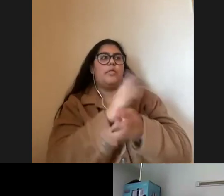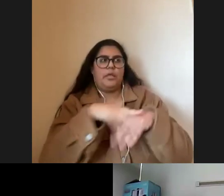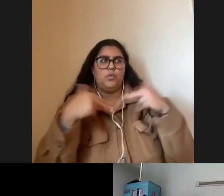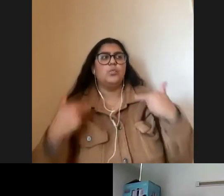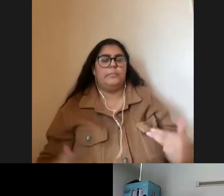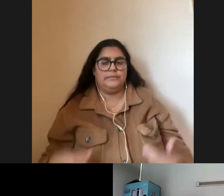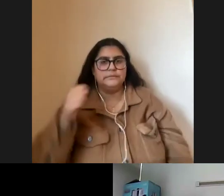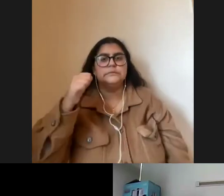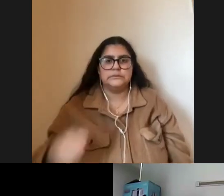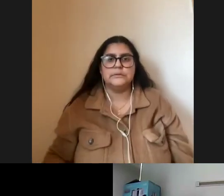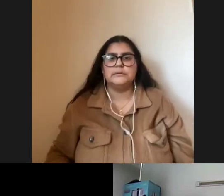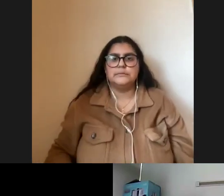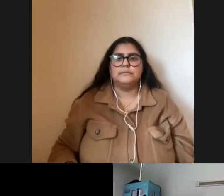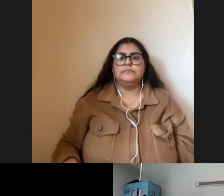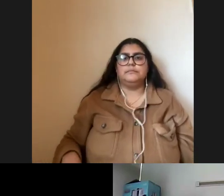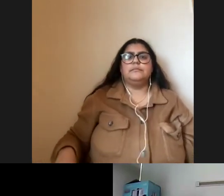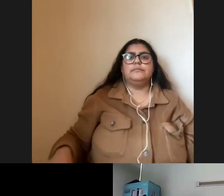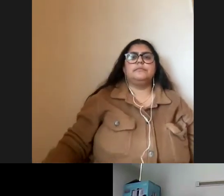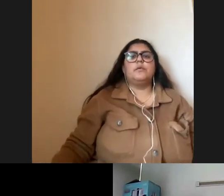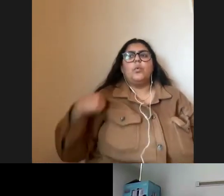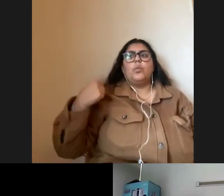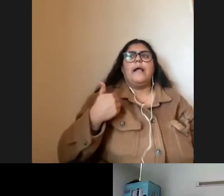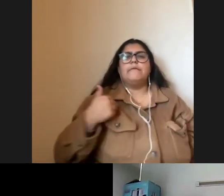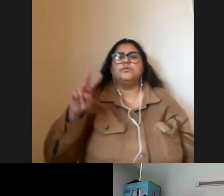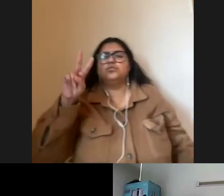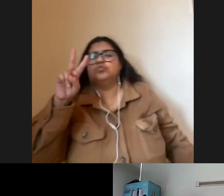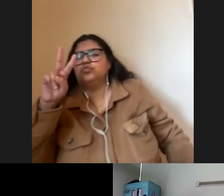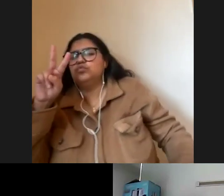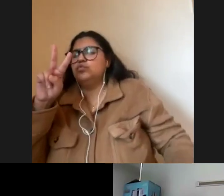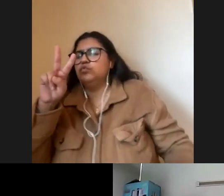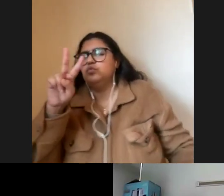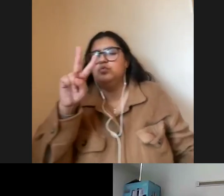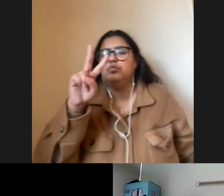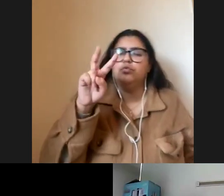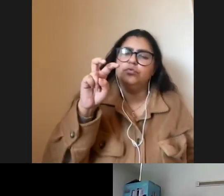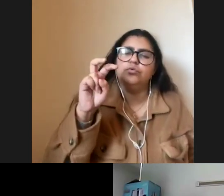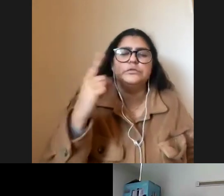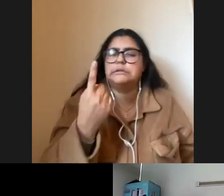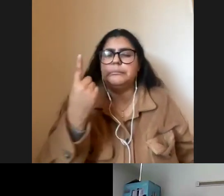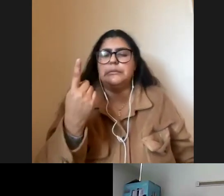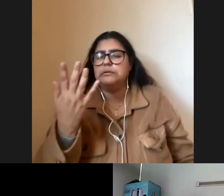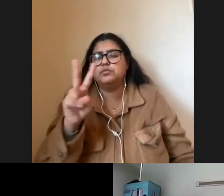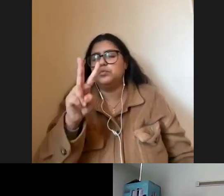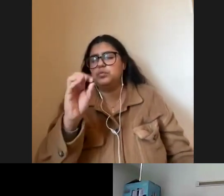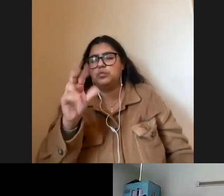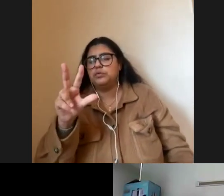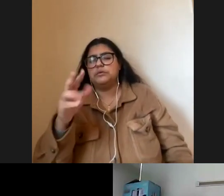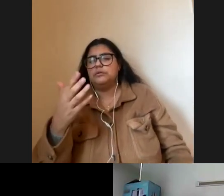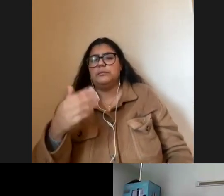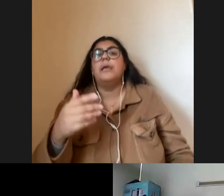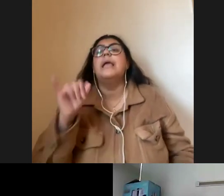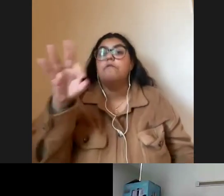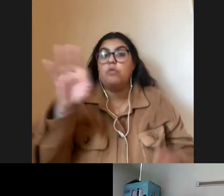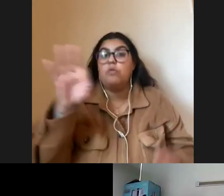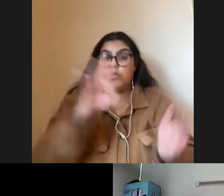parrotfish, something? yeah, we've got 200 Two, something. three? I can't remember. Yeah, I thought it was like something like 200 two or something. three. So if Um, you count individual